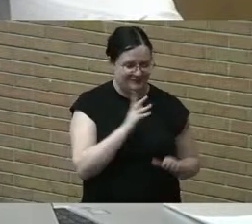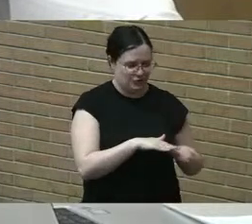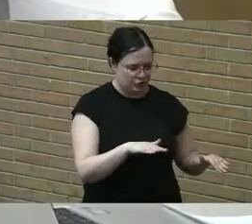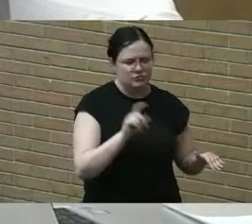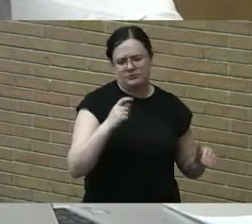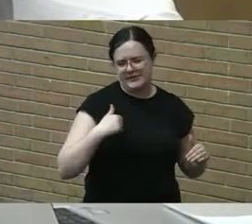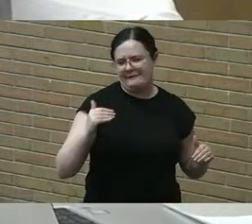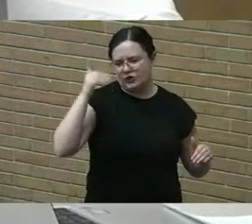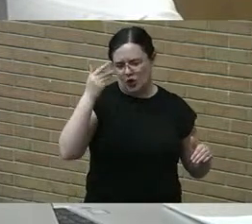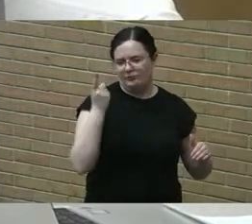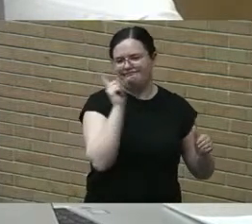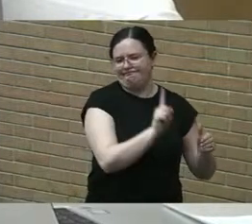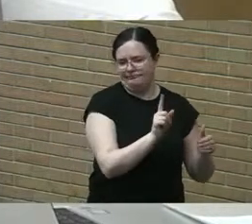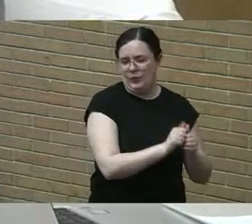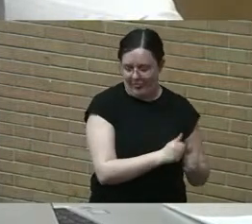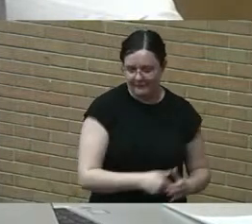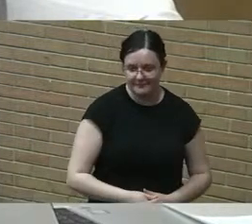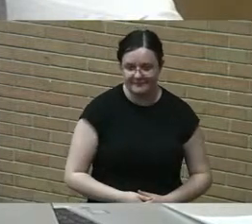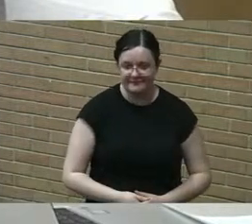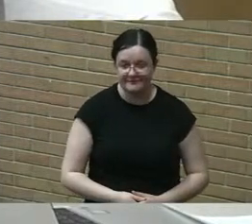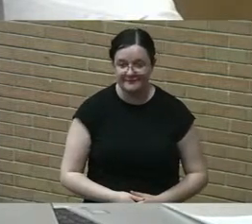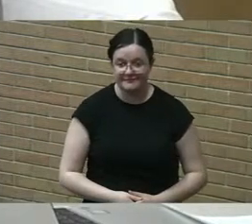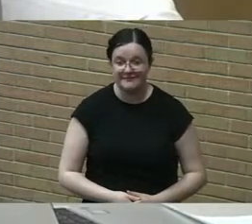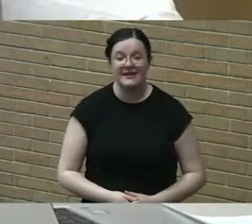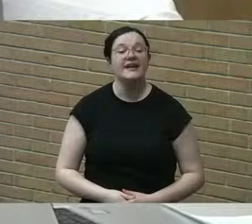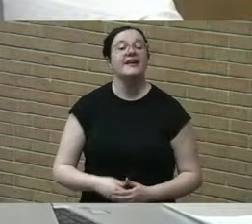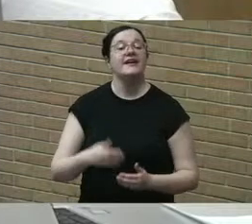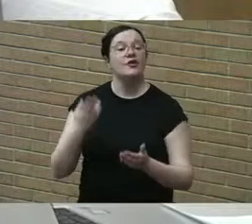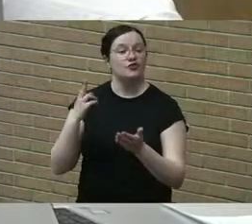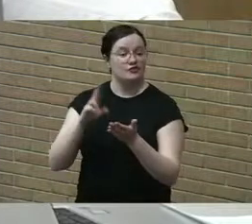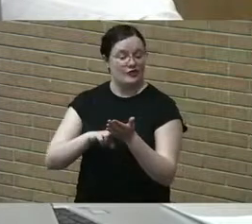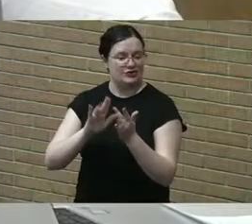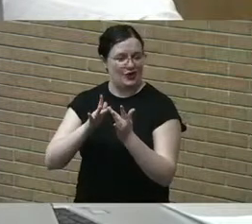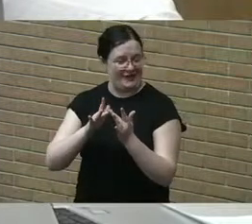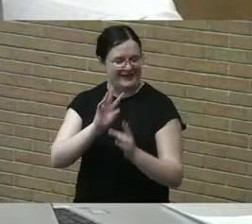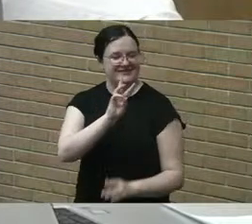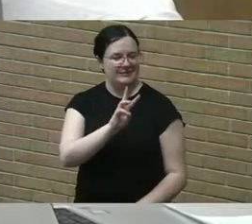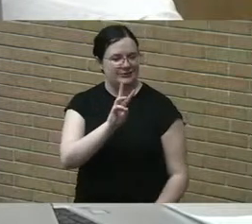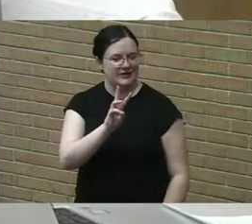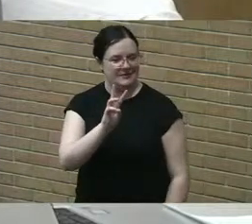online again, and I will say the website this time. It's